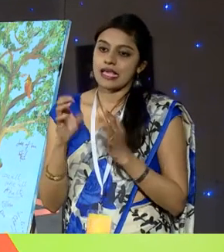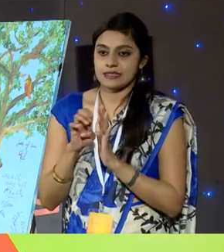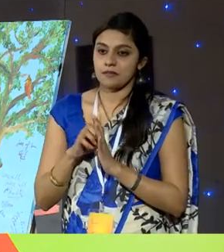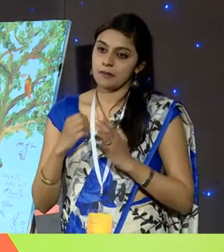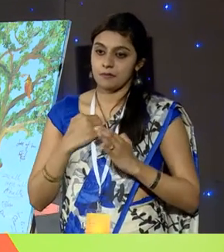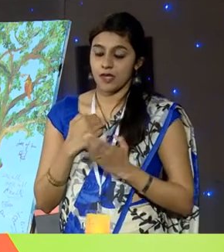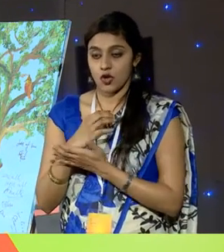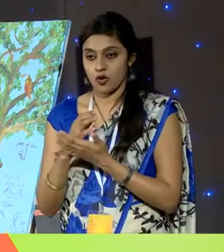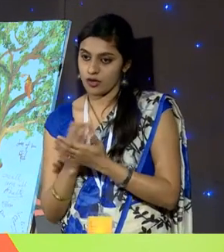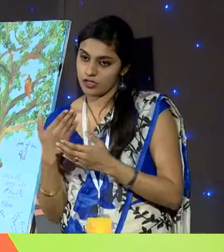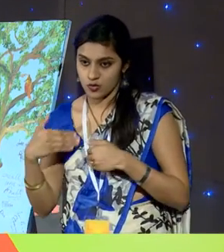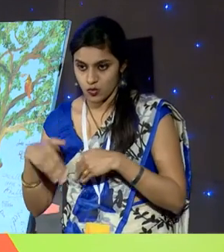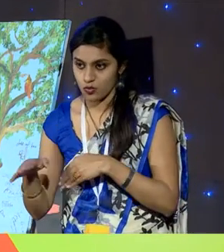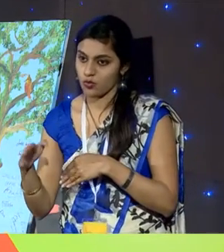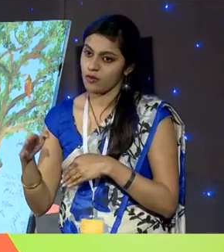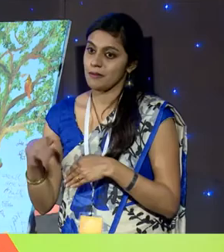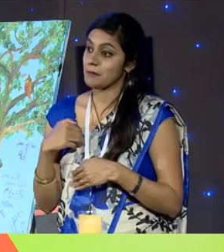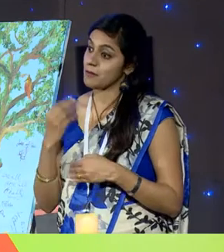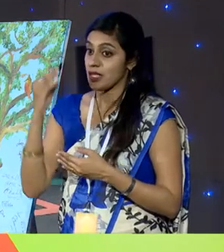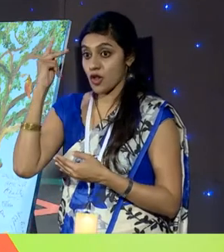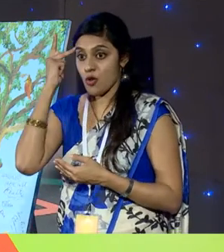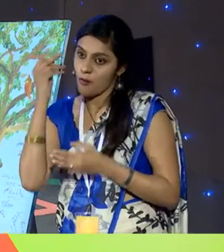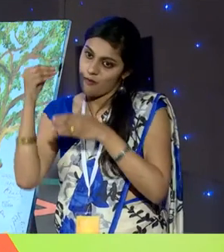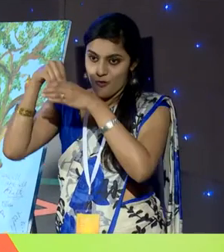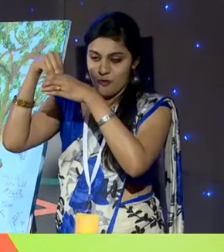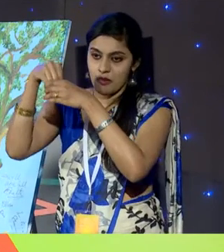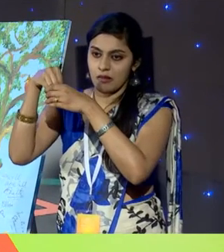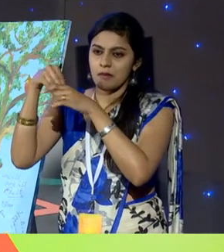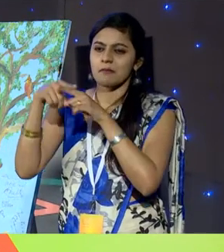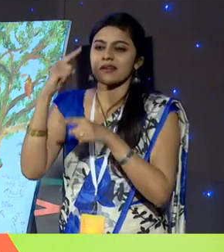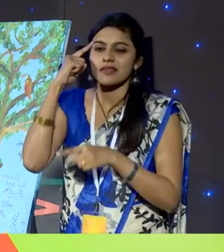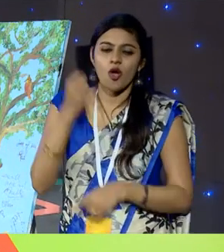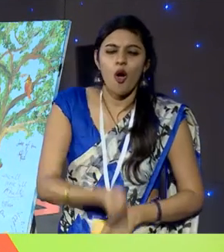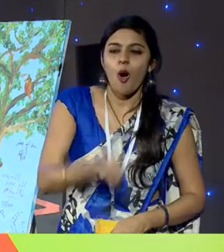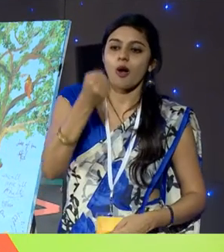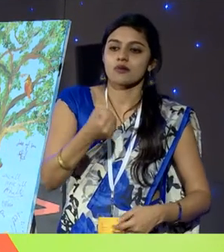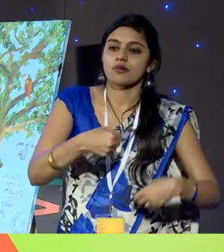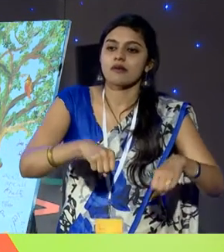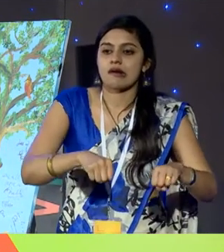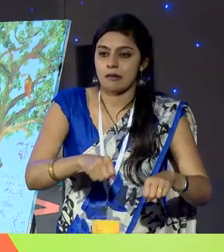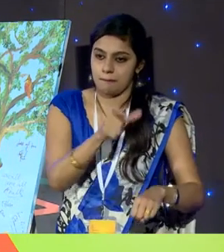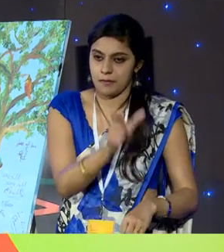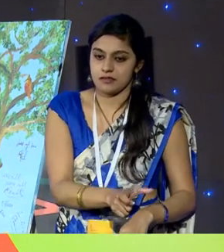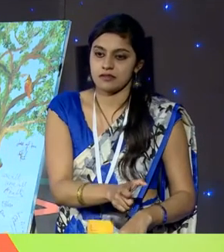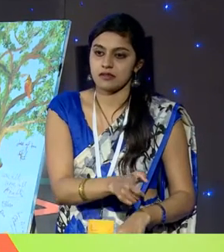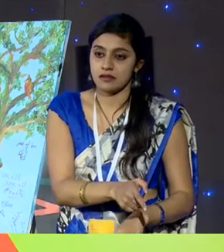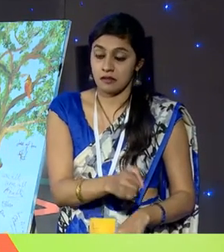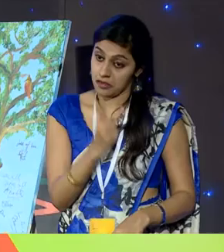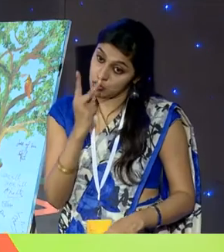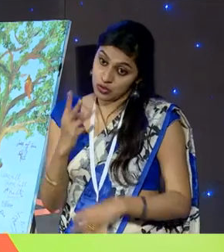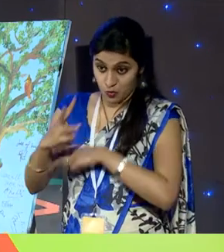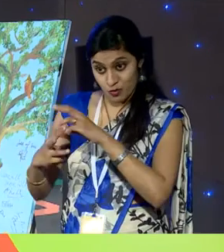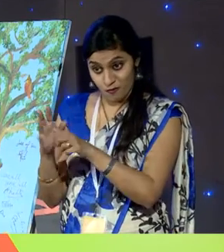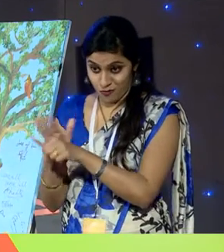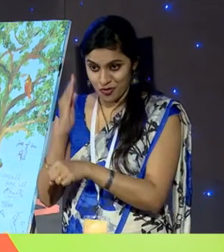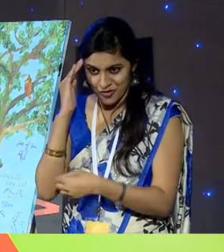him. So, what are we talking about here? If inclusion is such a difficult thing,